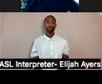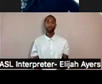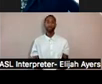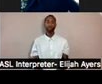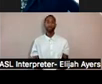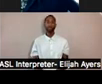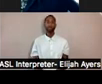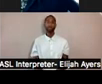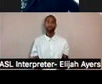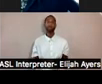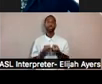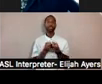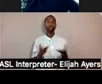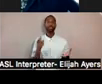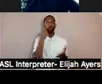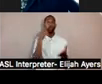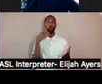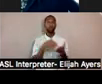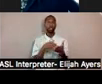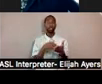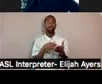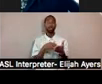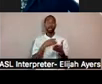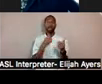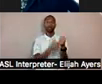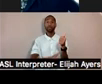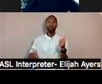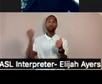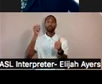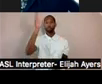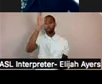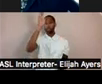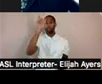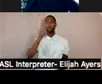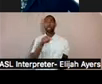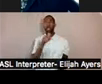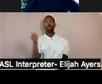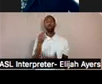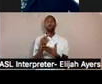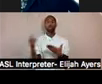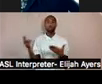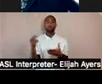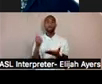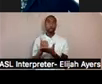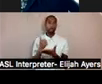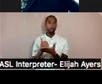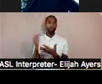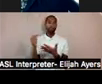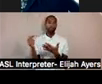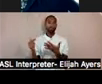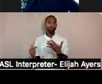I'm exhausted with racism and the patriarchy, and I need other resources and help.